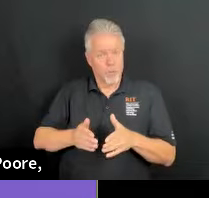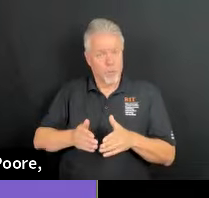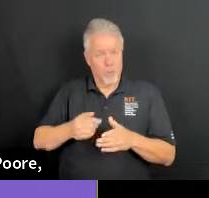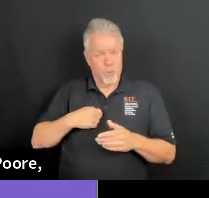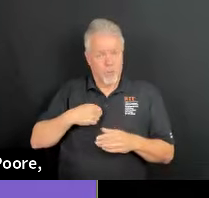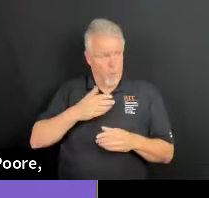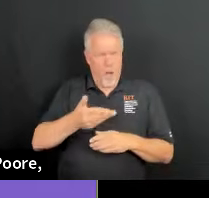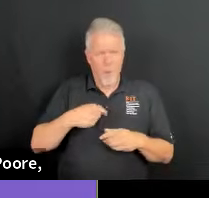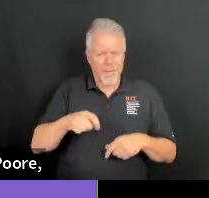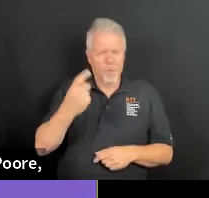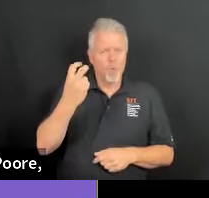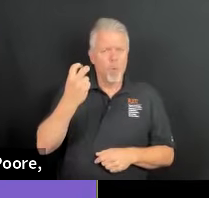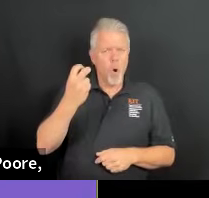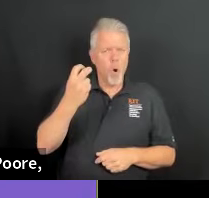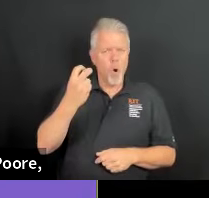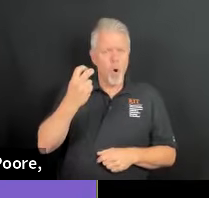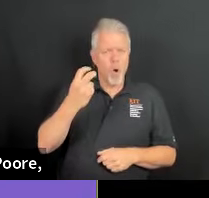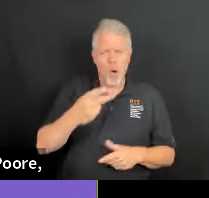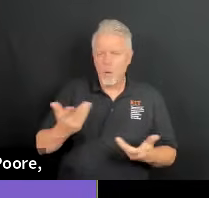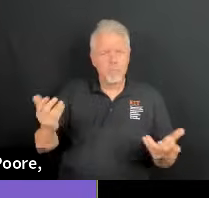and academic advisors.